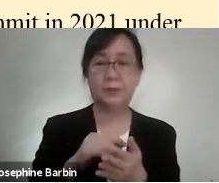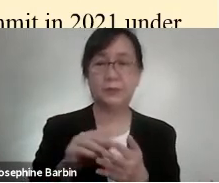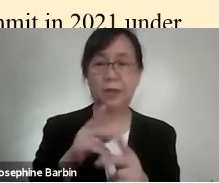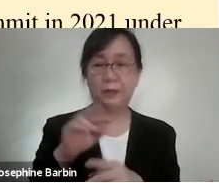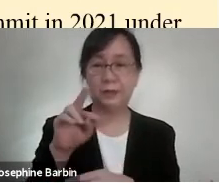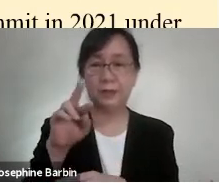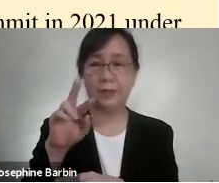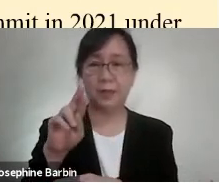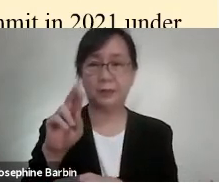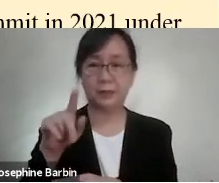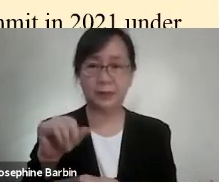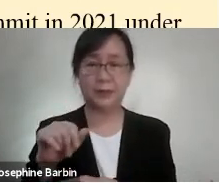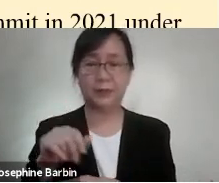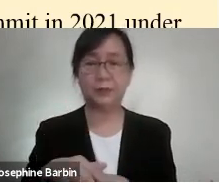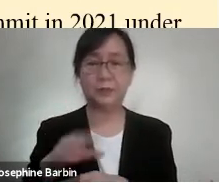on COEA.